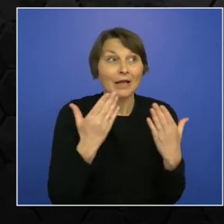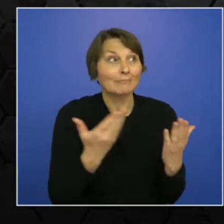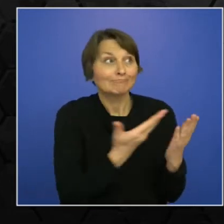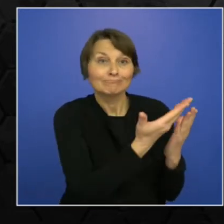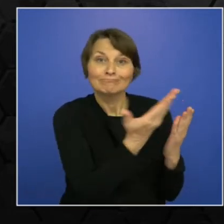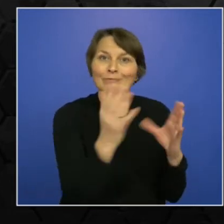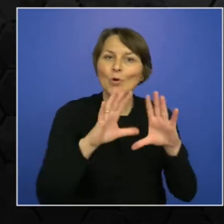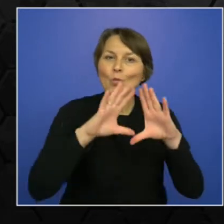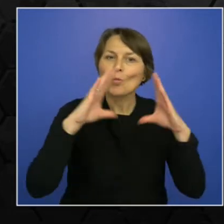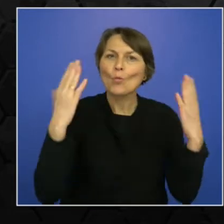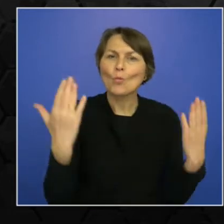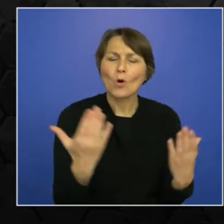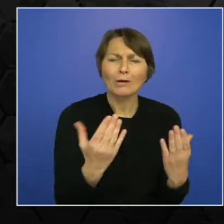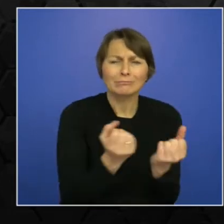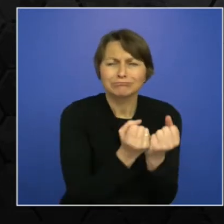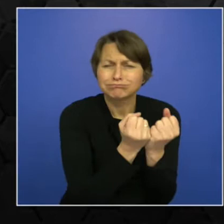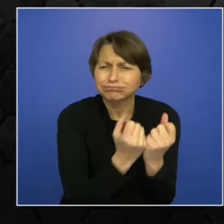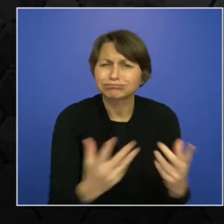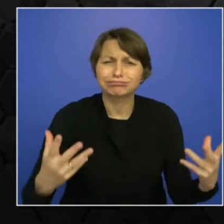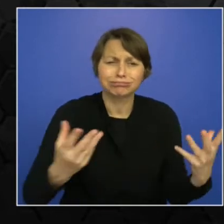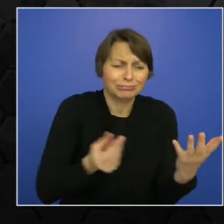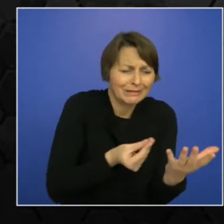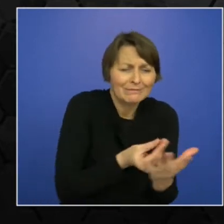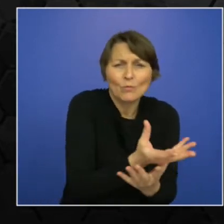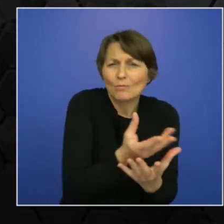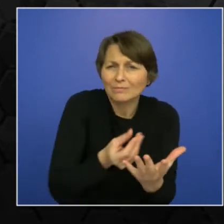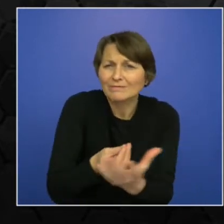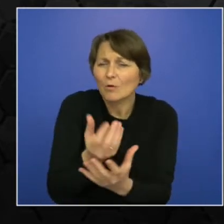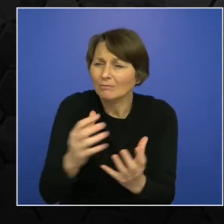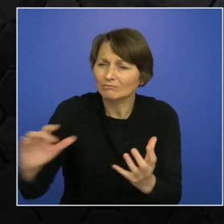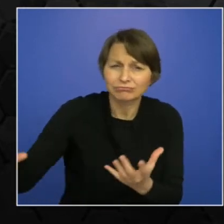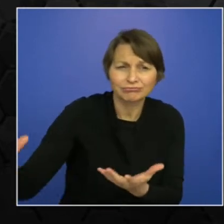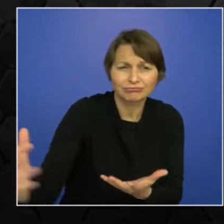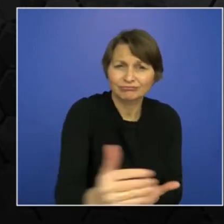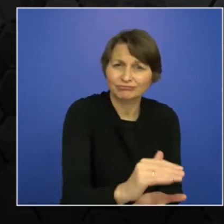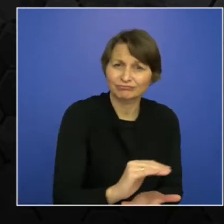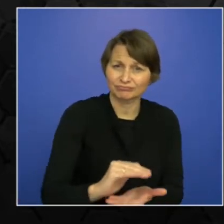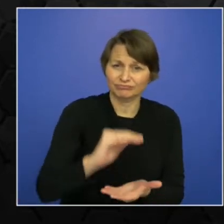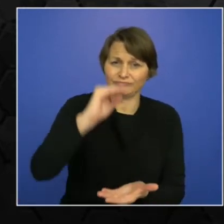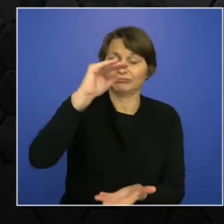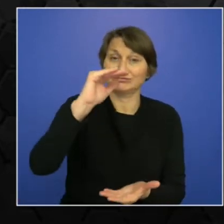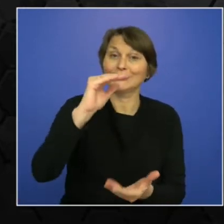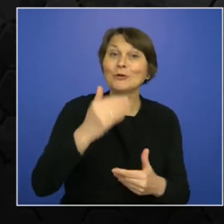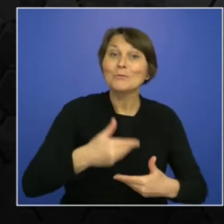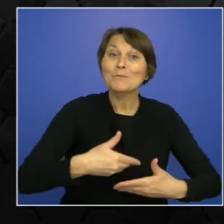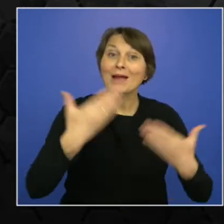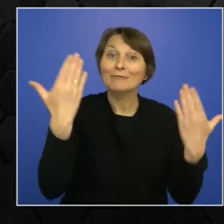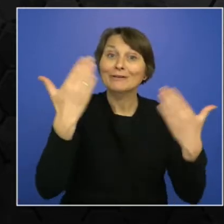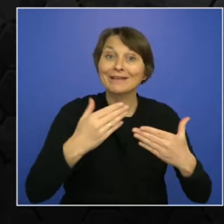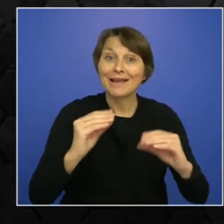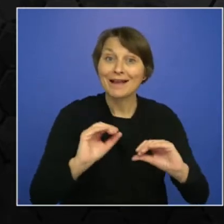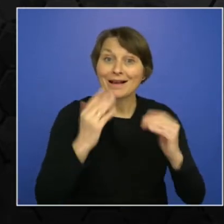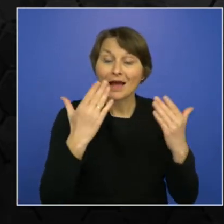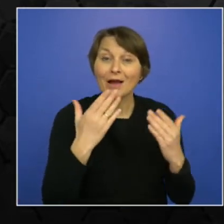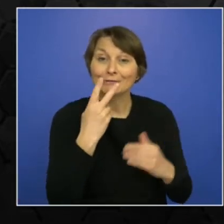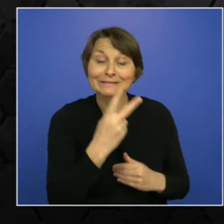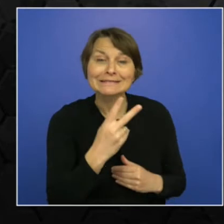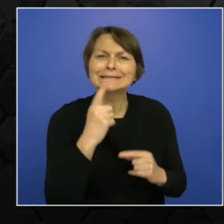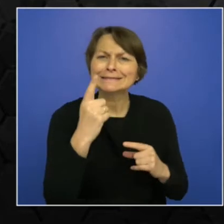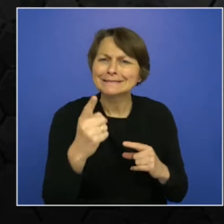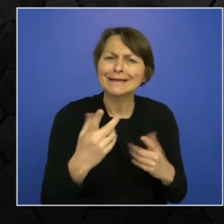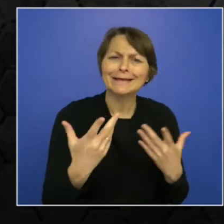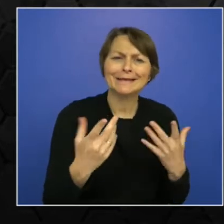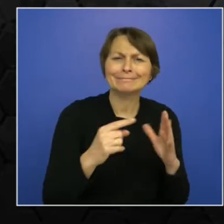of data and we go about our everyday lives. From the text message, emails, and social media posts